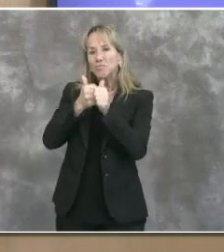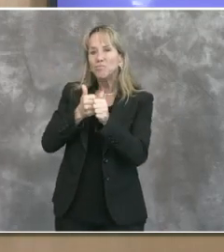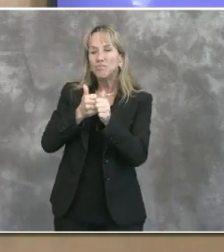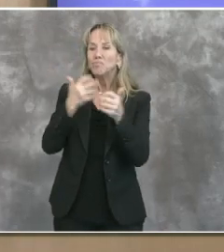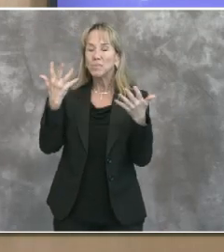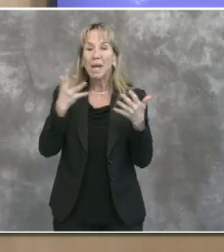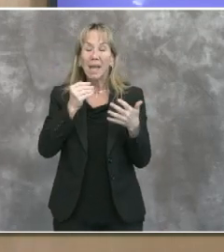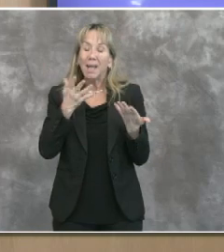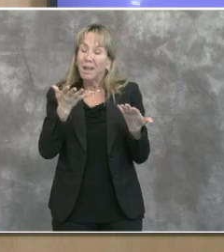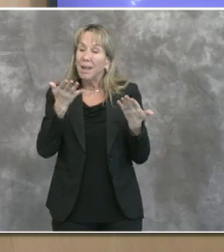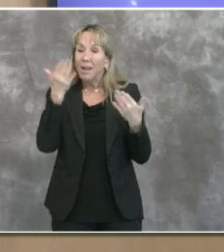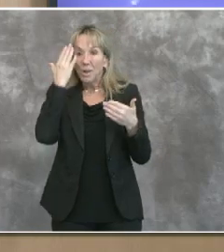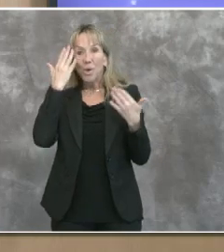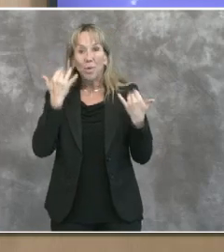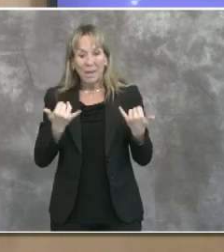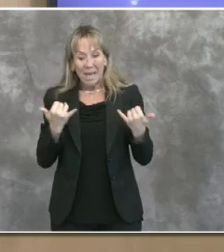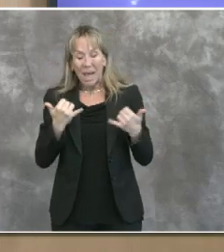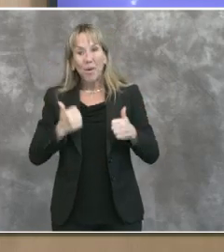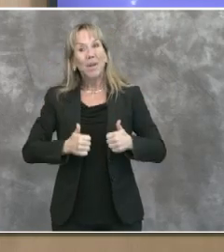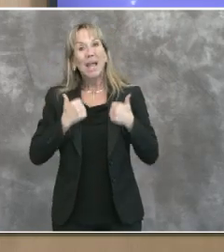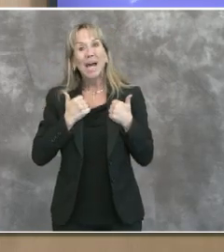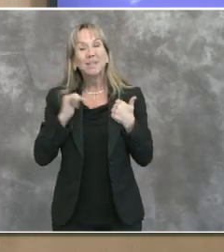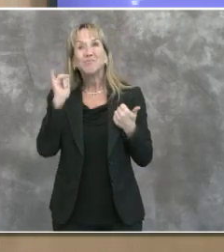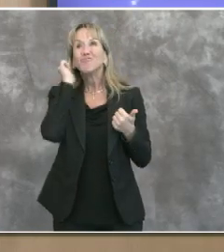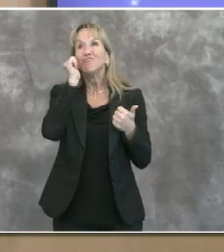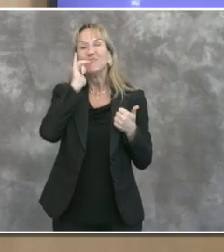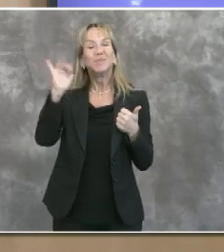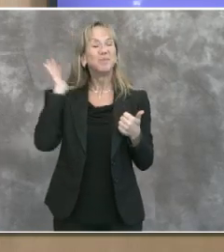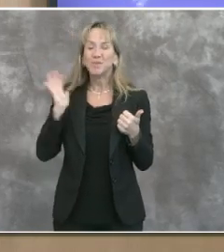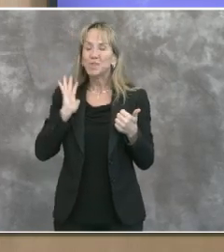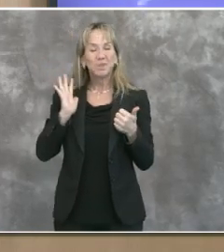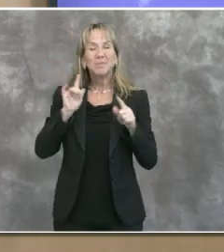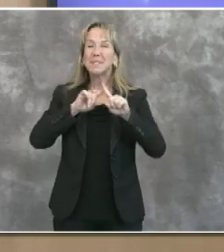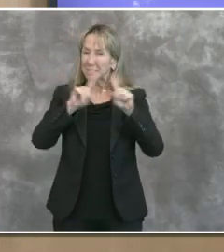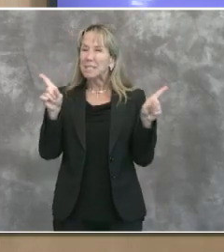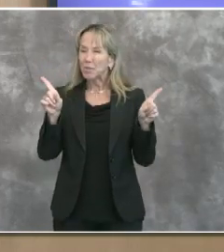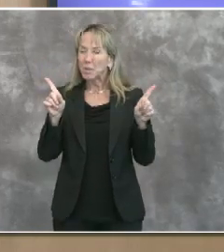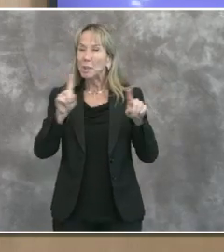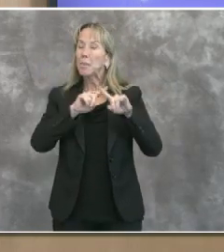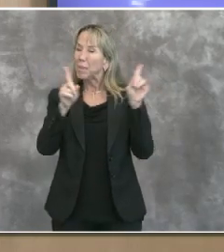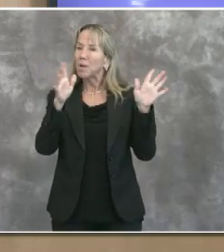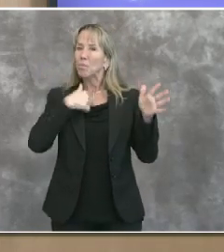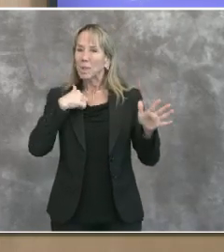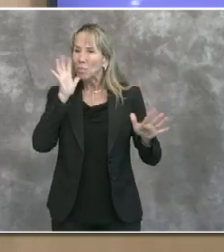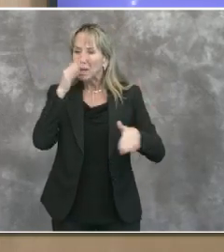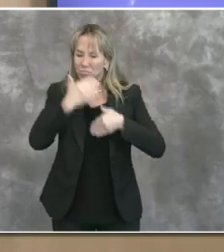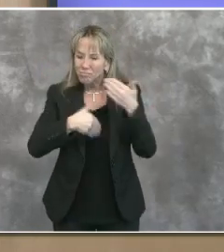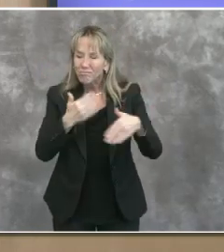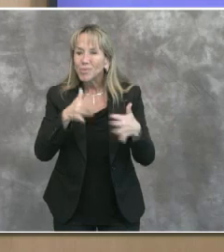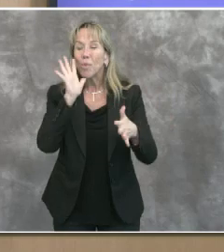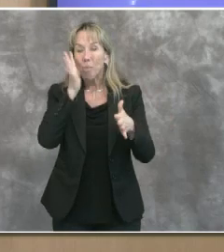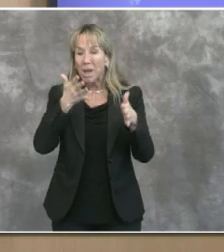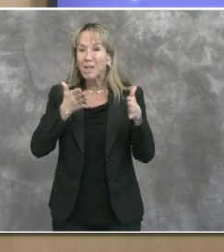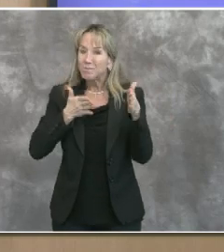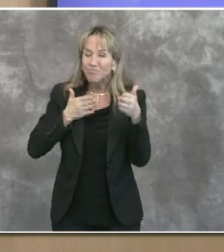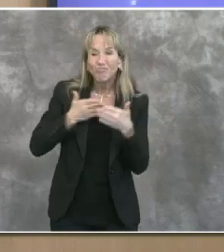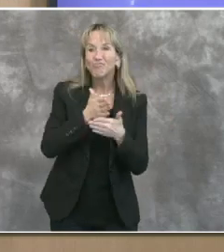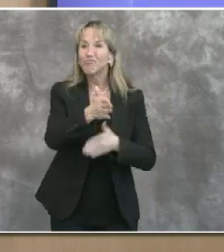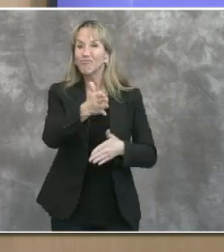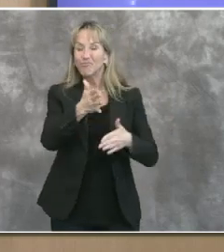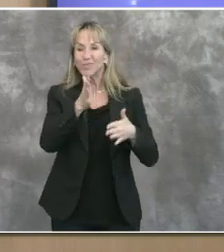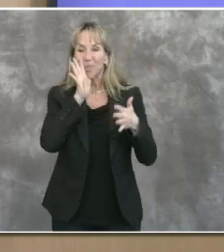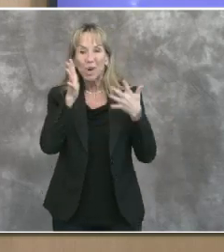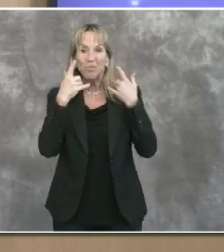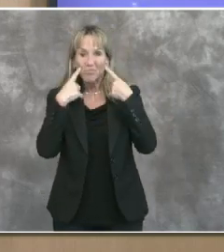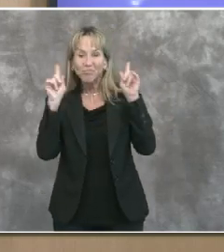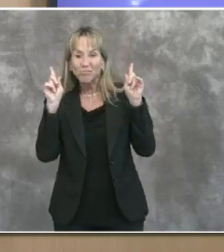way of life will be different for a while. We will come back, we will get through this, we will make progress, we will rebuild, but it is really important